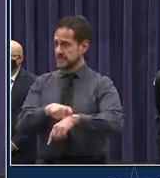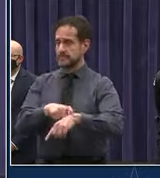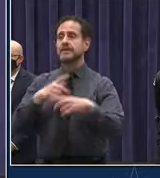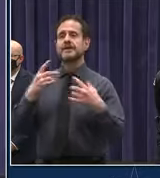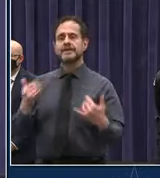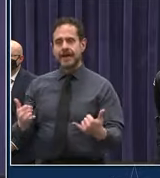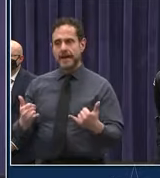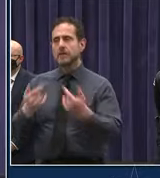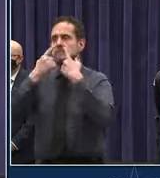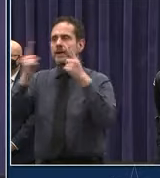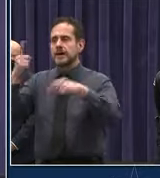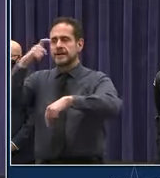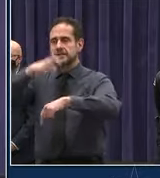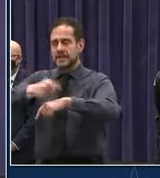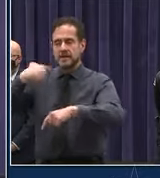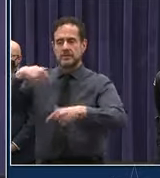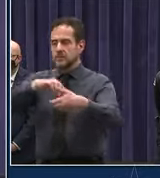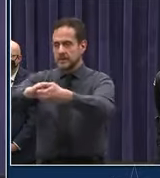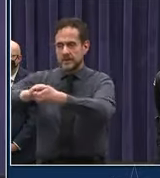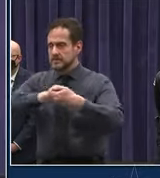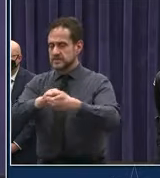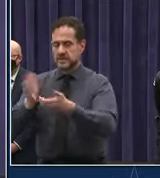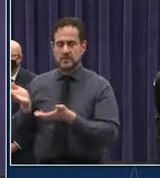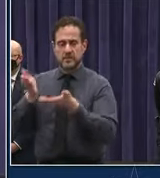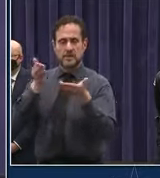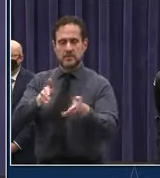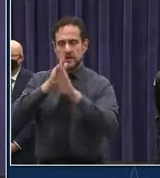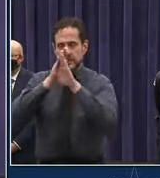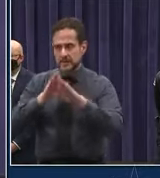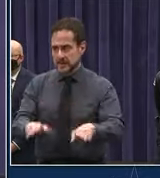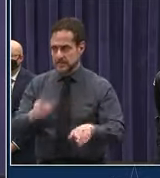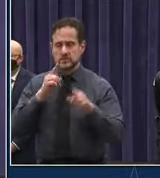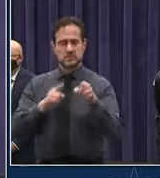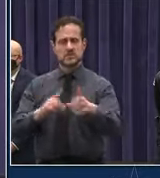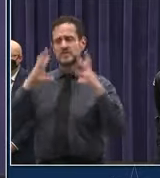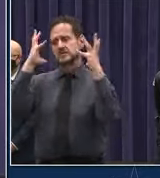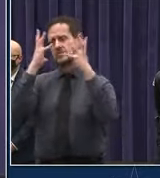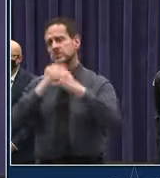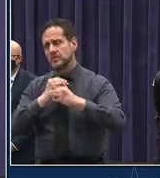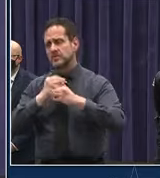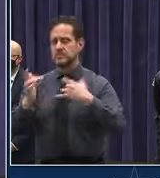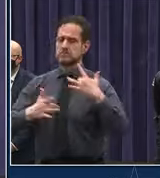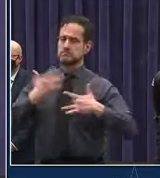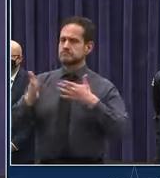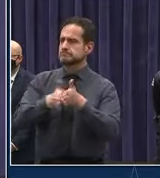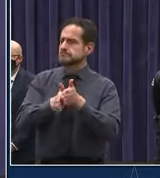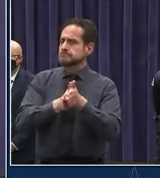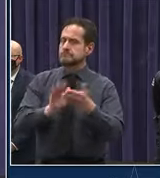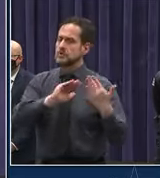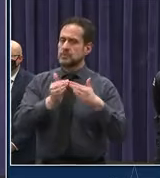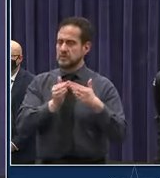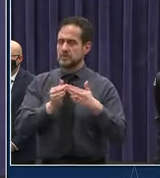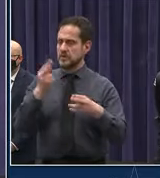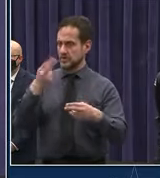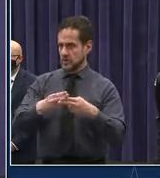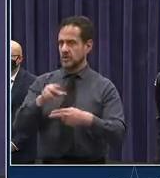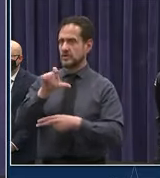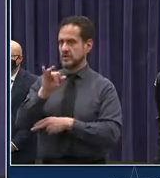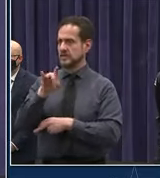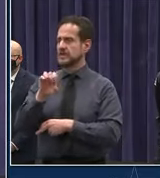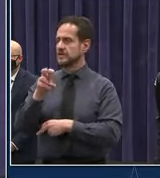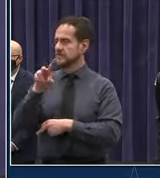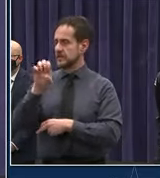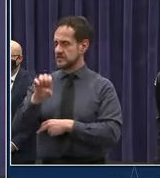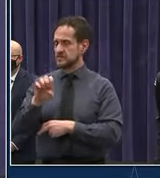once and for all. This isn't a problem that just arose on Saturday. It's not a problem that just arose this year or